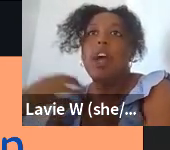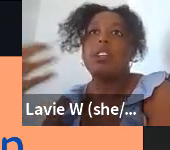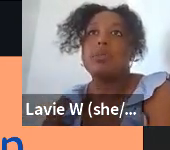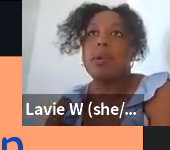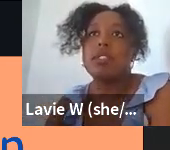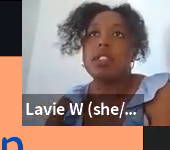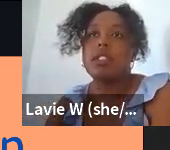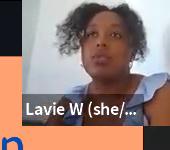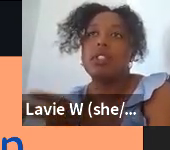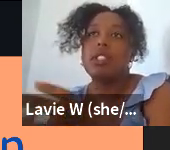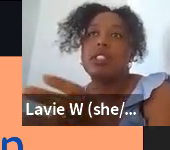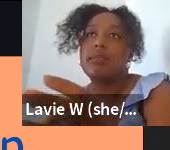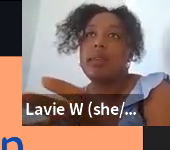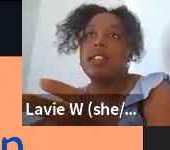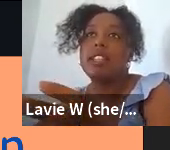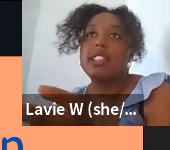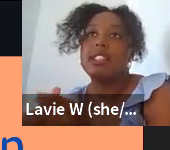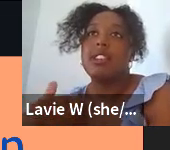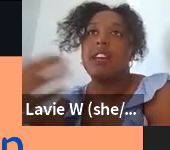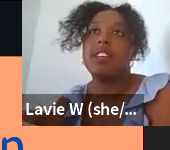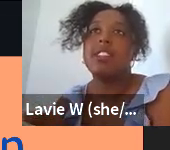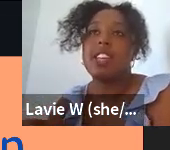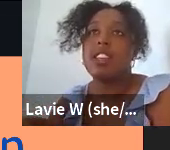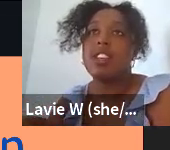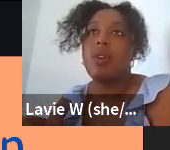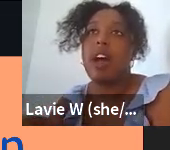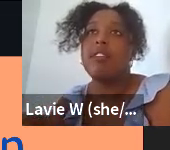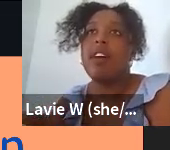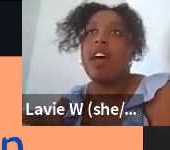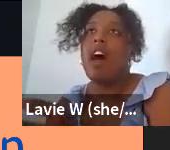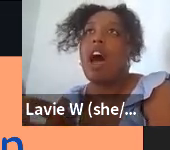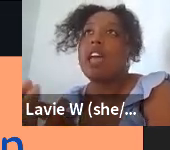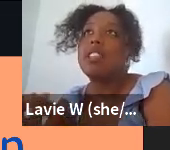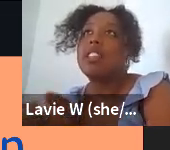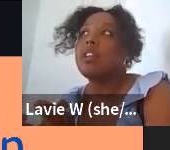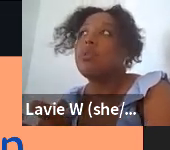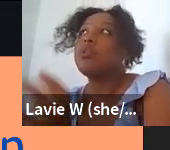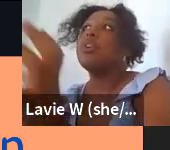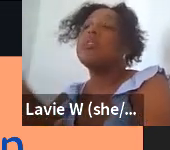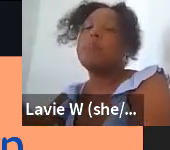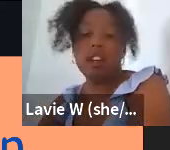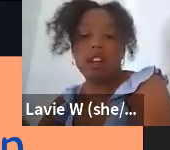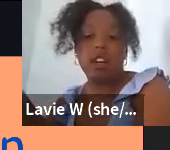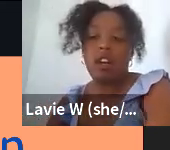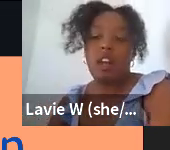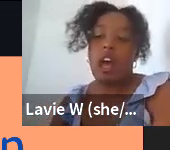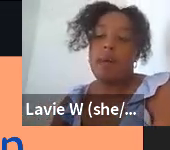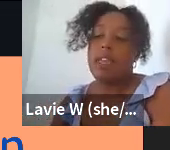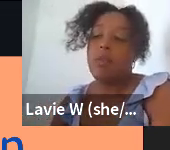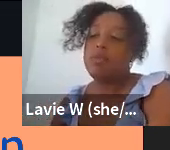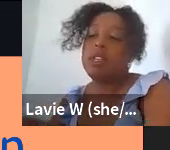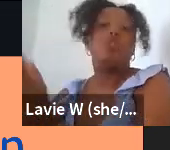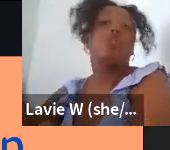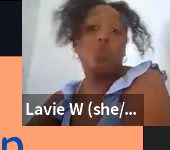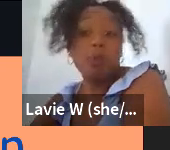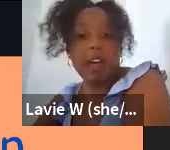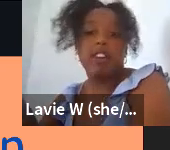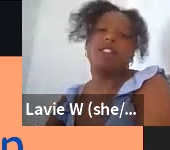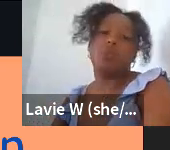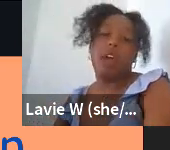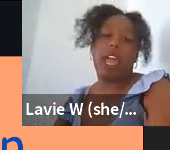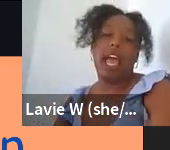As a white person who doesn't maybe necessarily have the insight that you have, I think that it would read better it would be